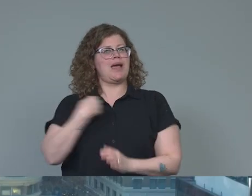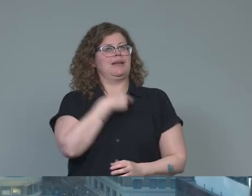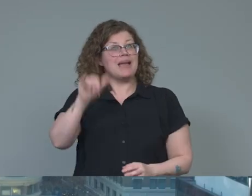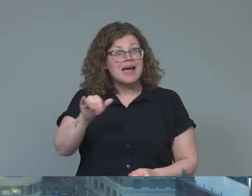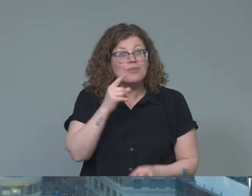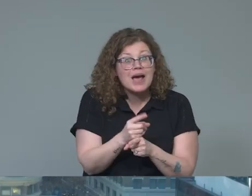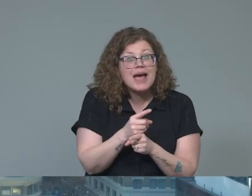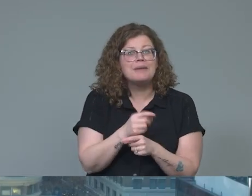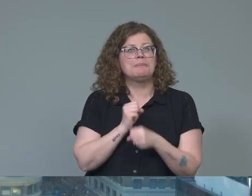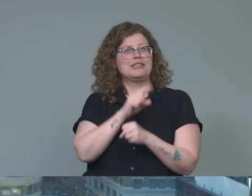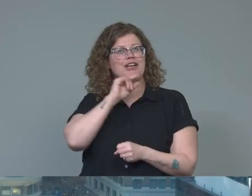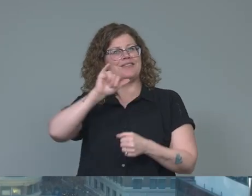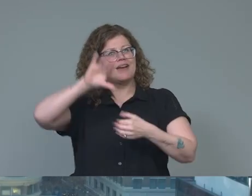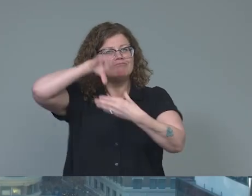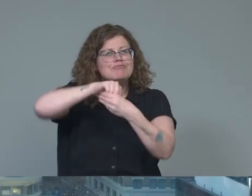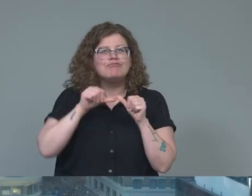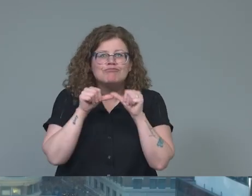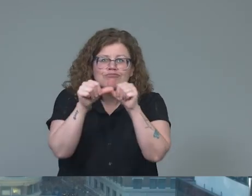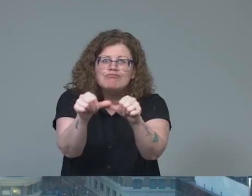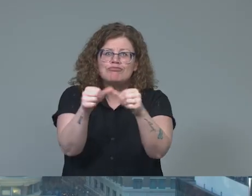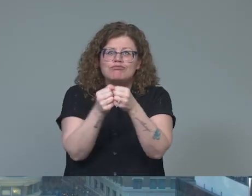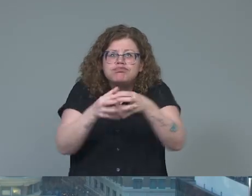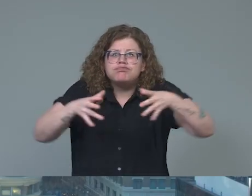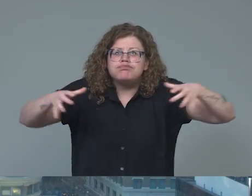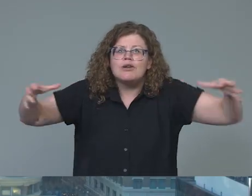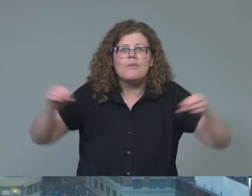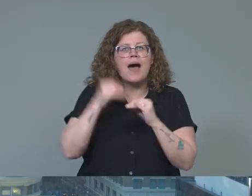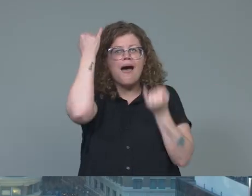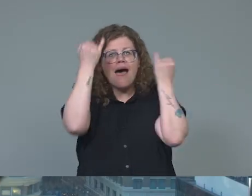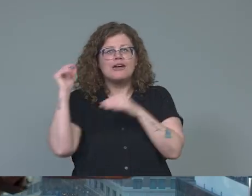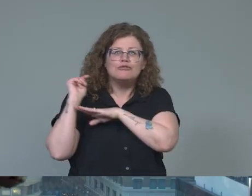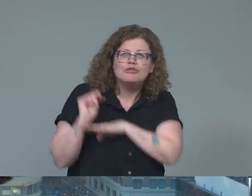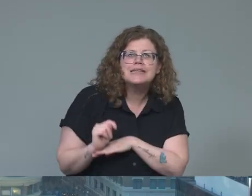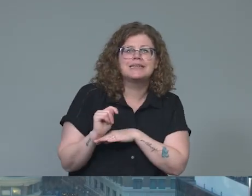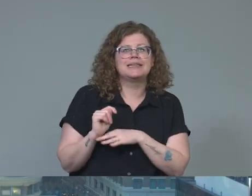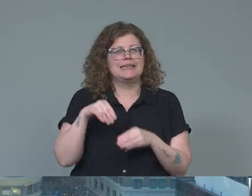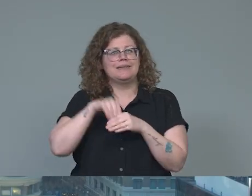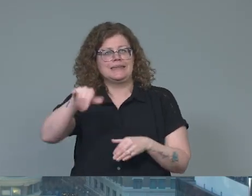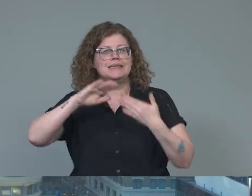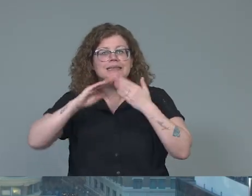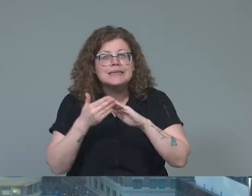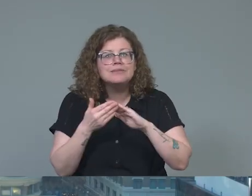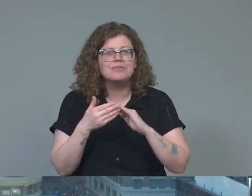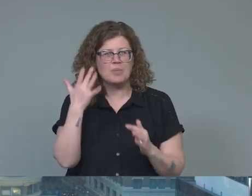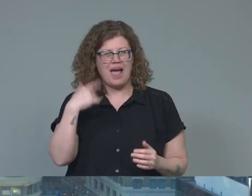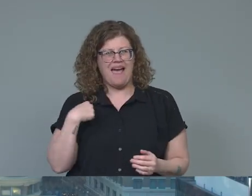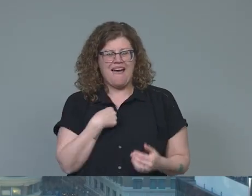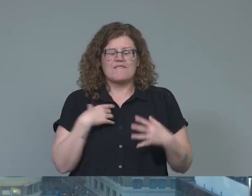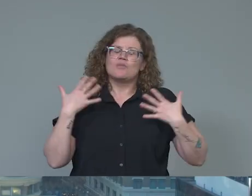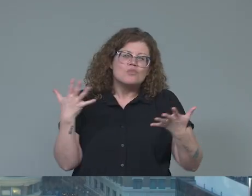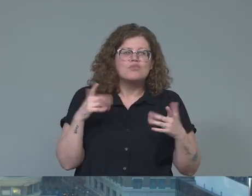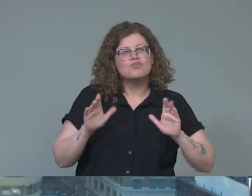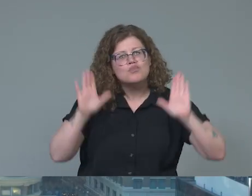Because we have the great privilege and honor of being surrounded by artists every day, in the office, outside the office, in the span of our work,